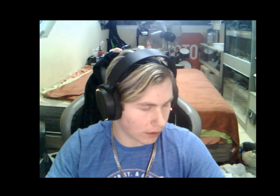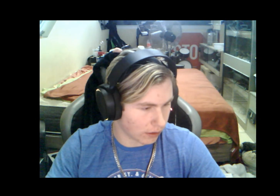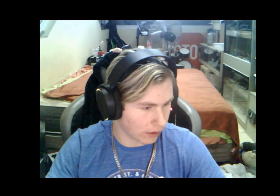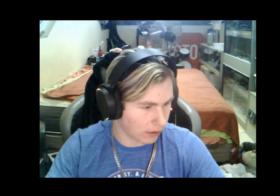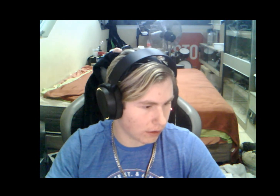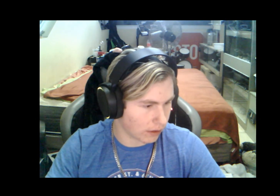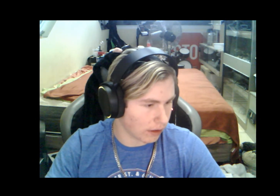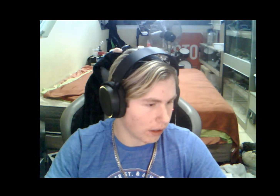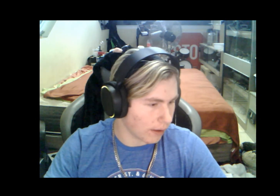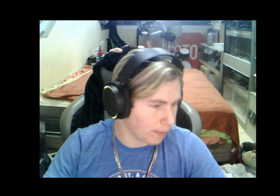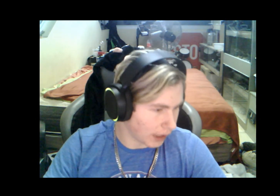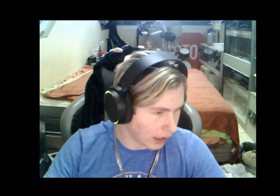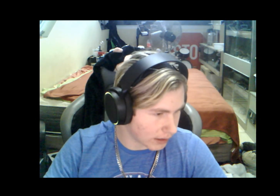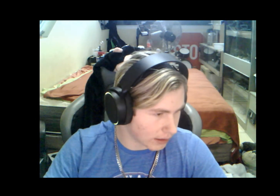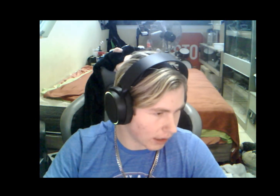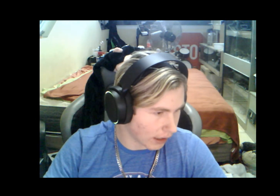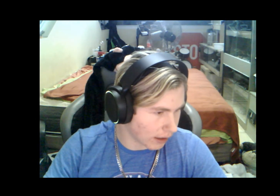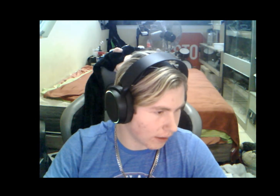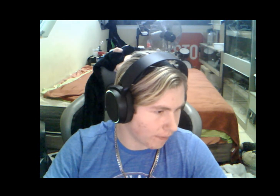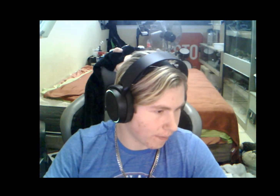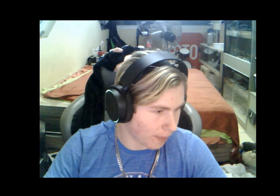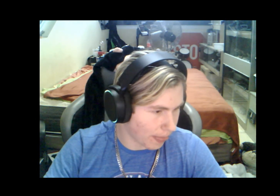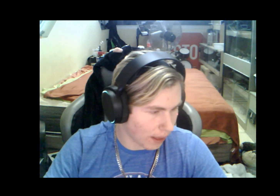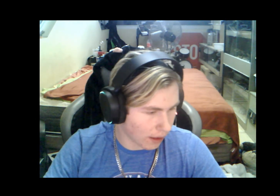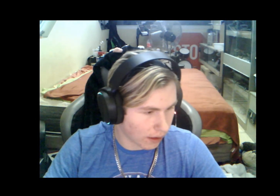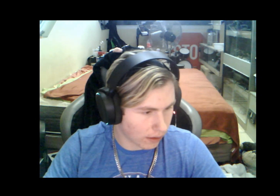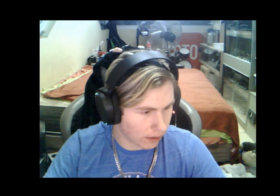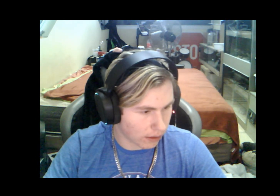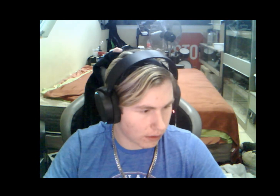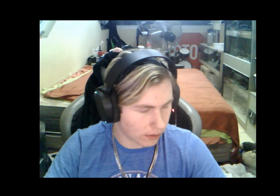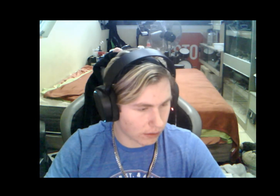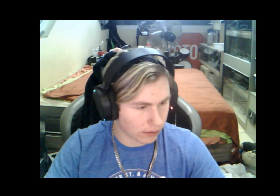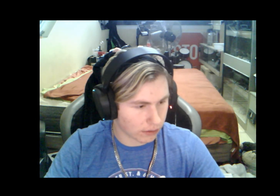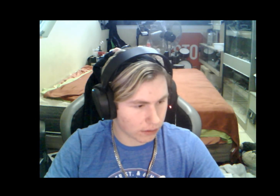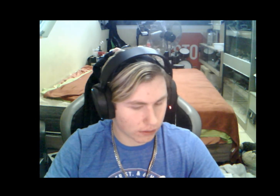Yeah, no. But that's like,